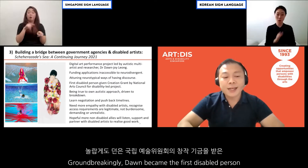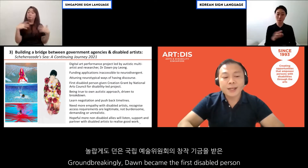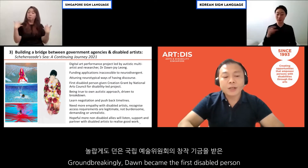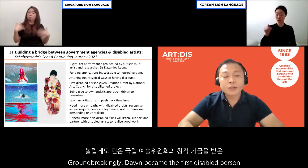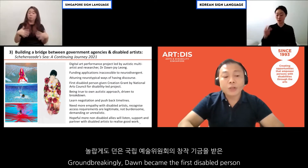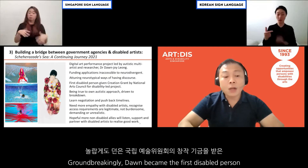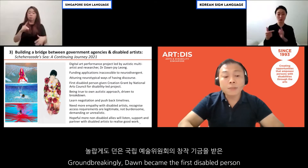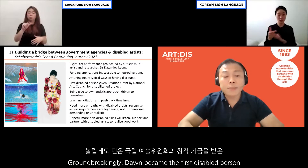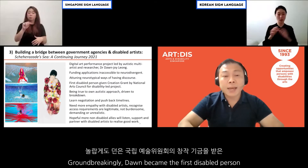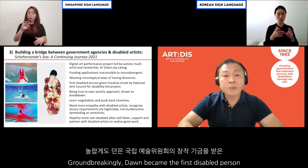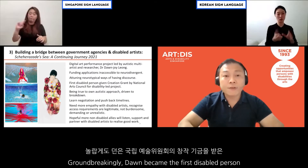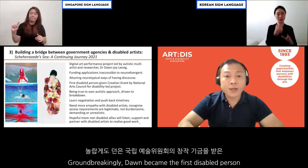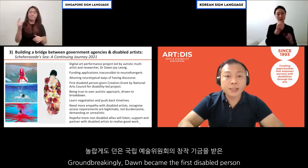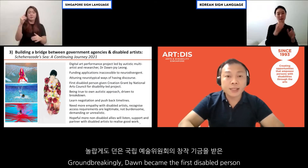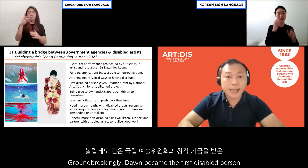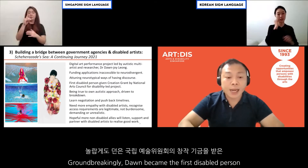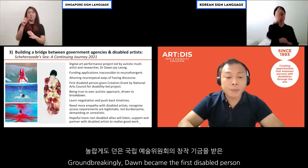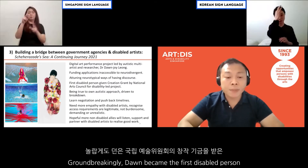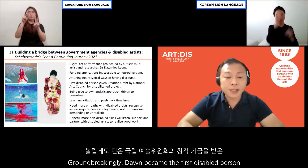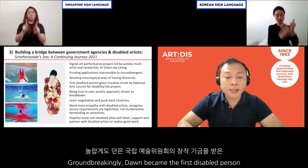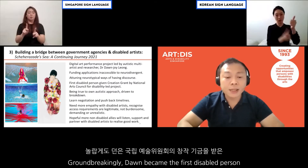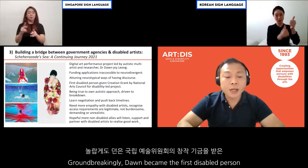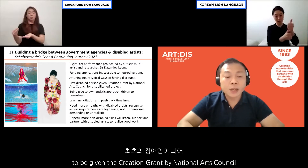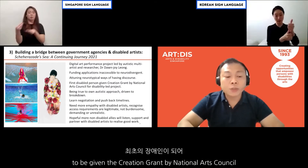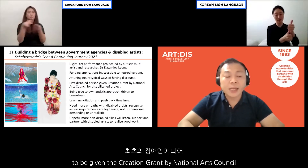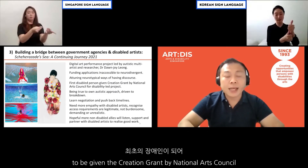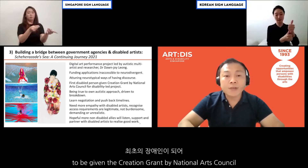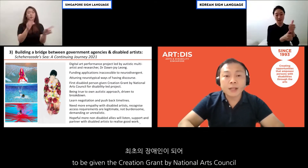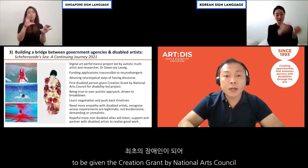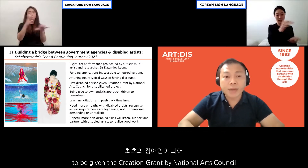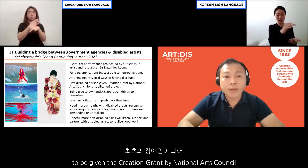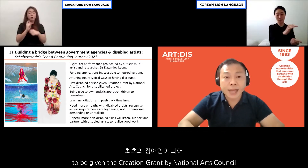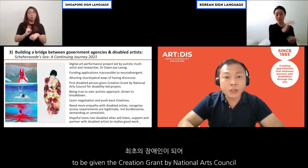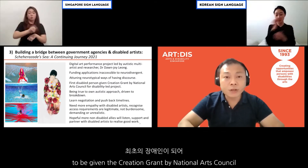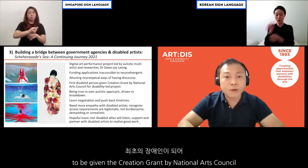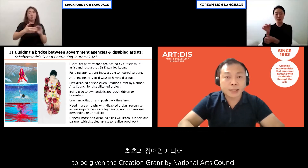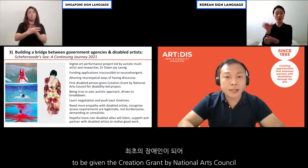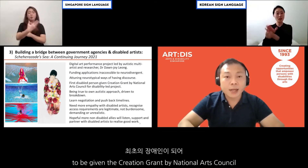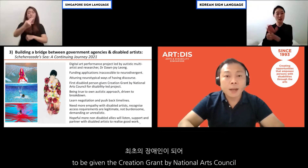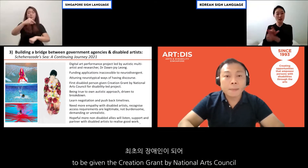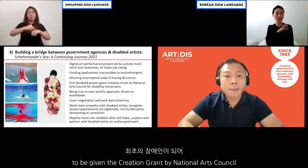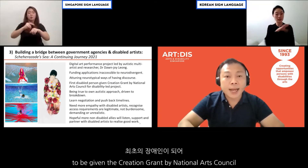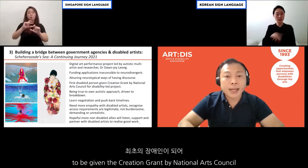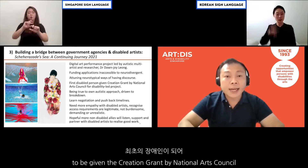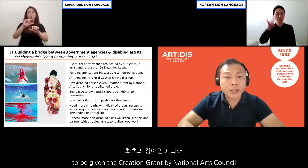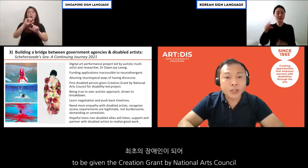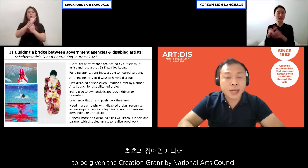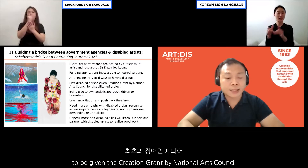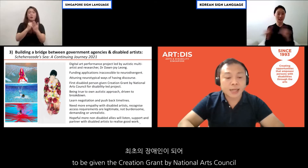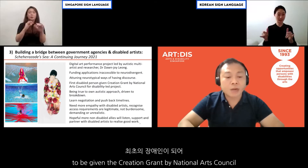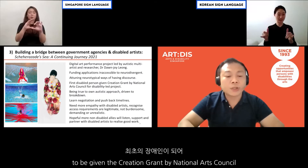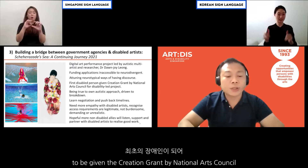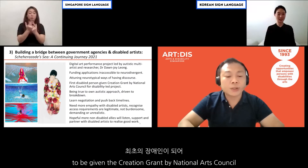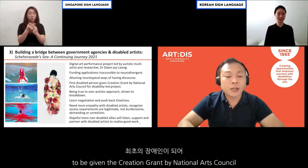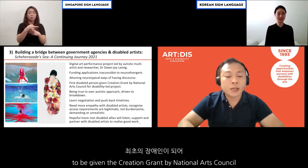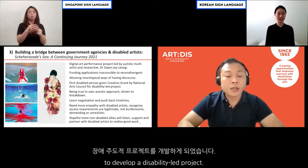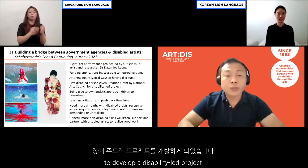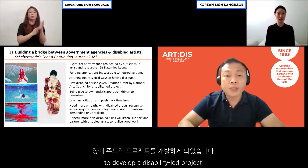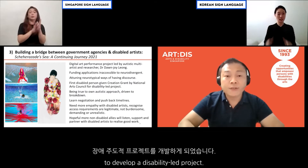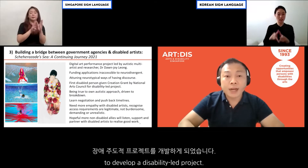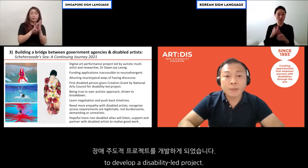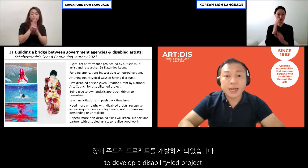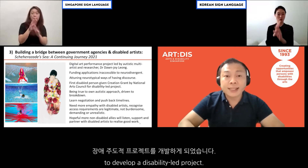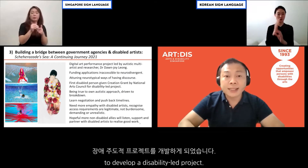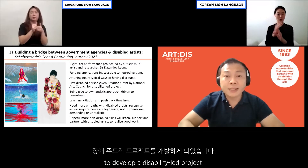Groundbreakingly, Dawn became the first disabled person to be given the creation grant by National Arts Council